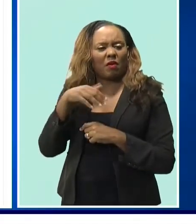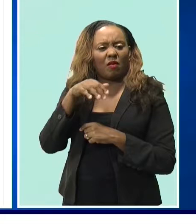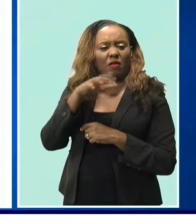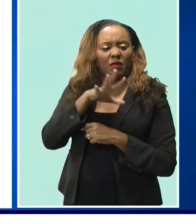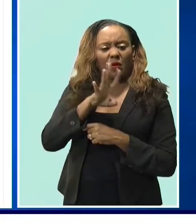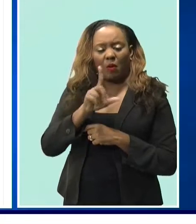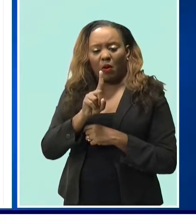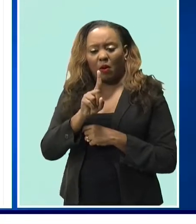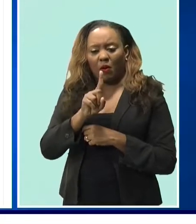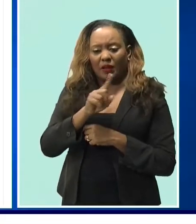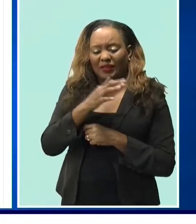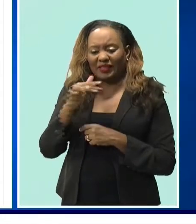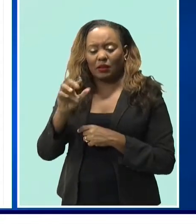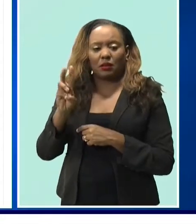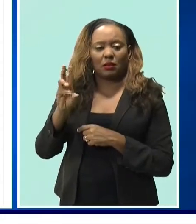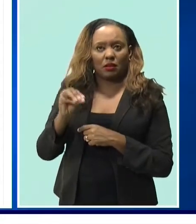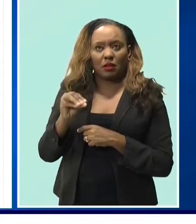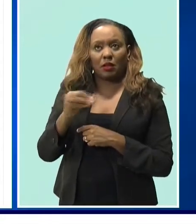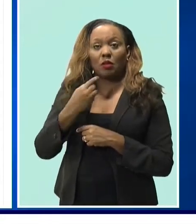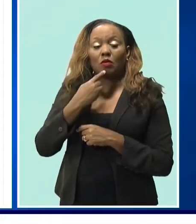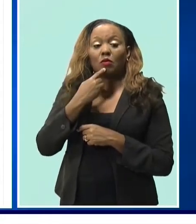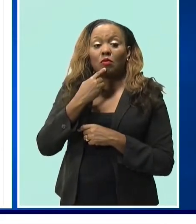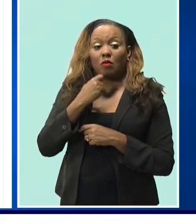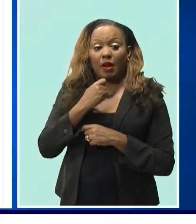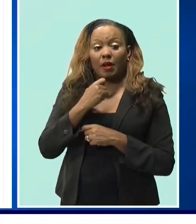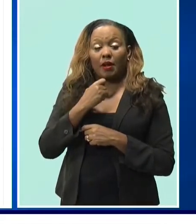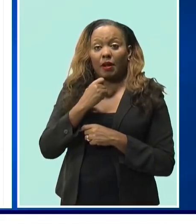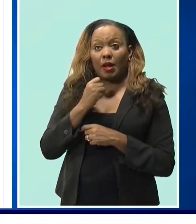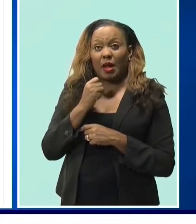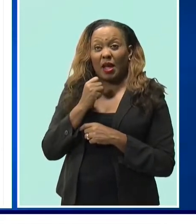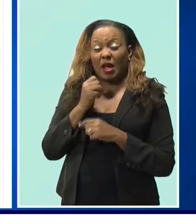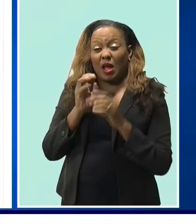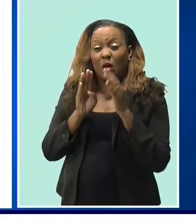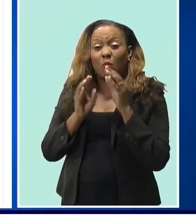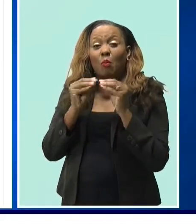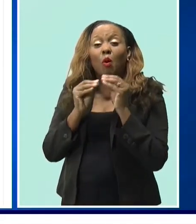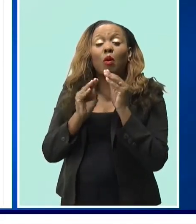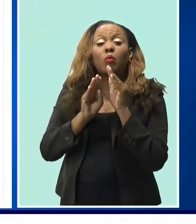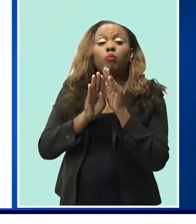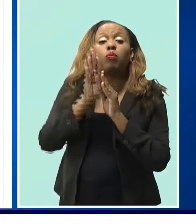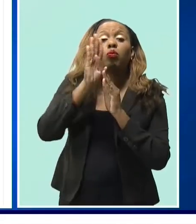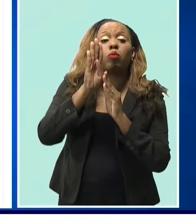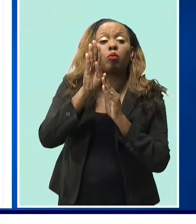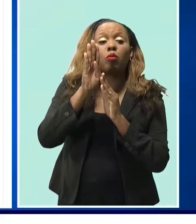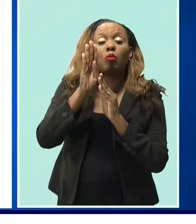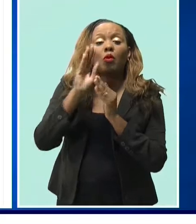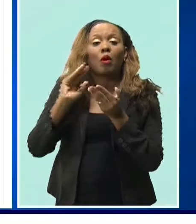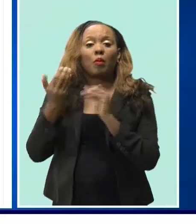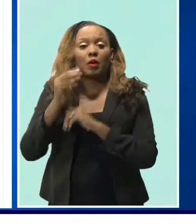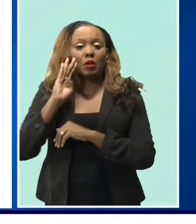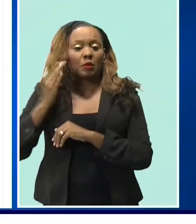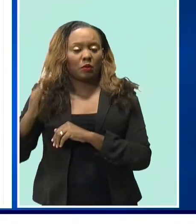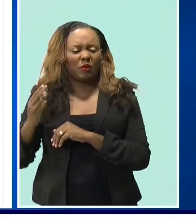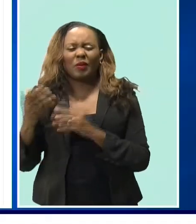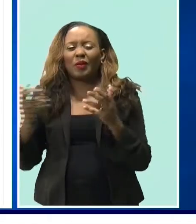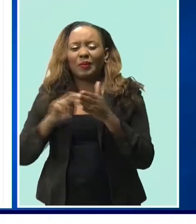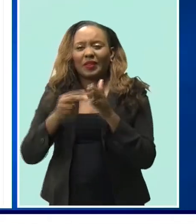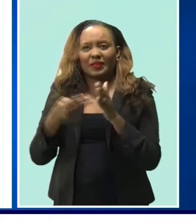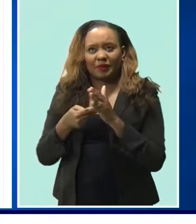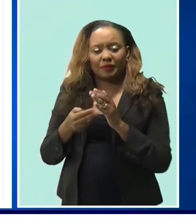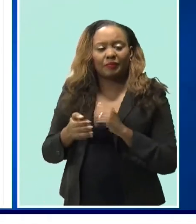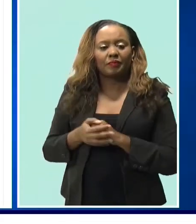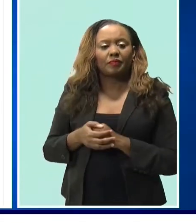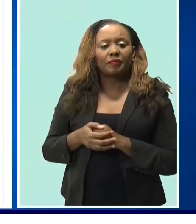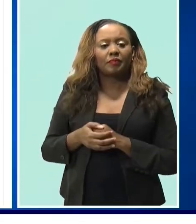80 plus, the red bars exceed the blue bars. Basically what that is telling us that